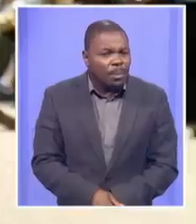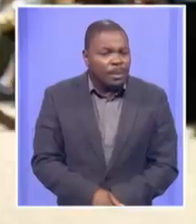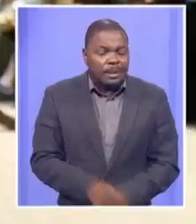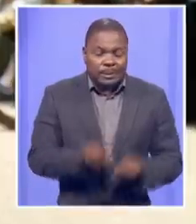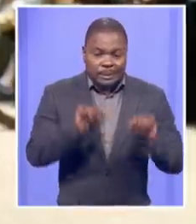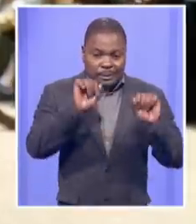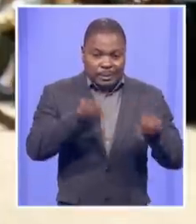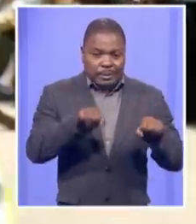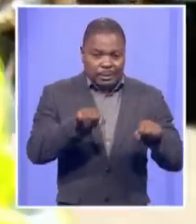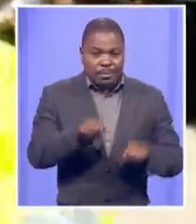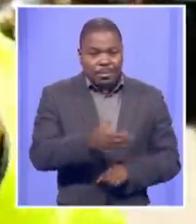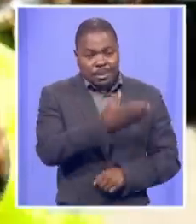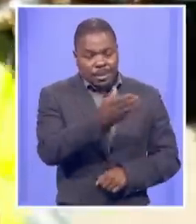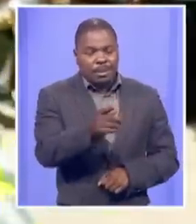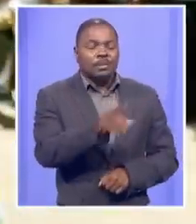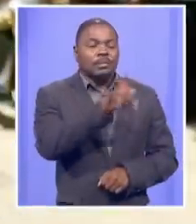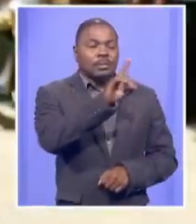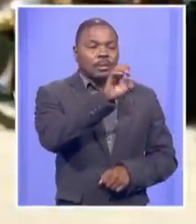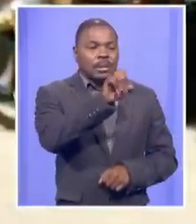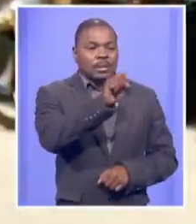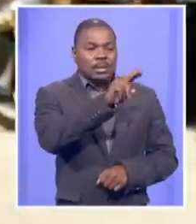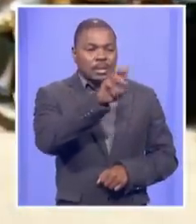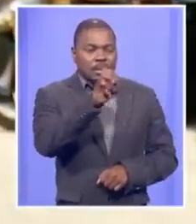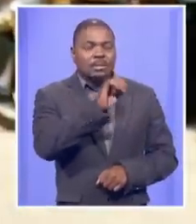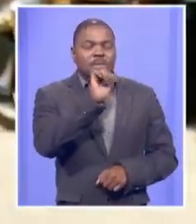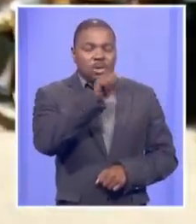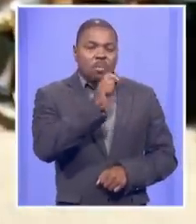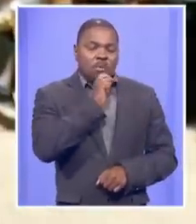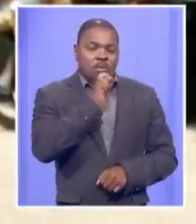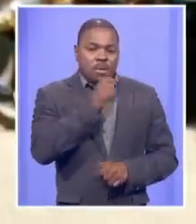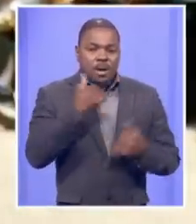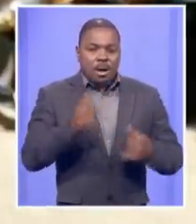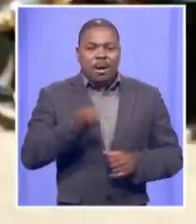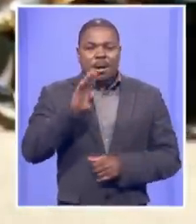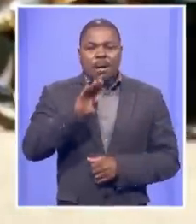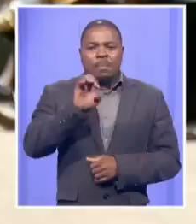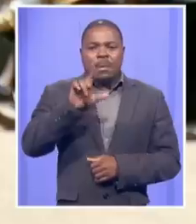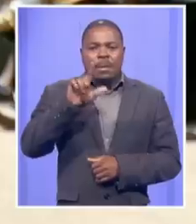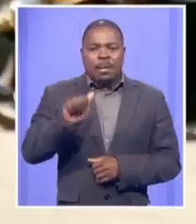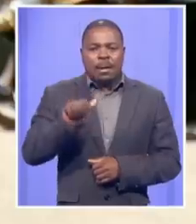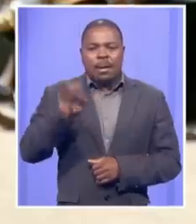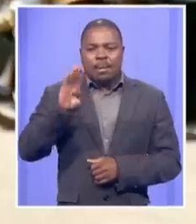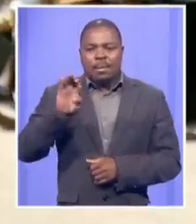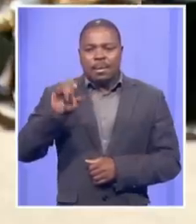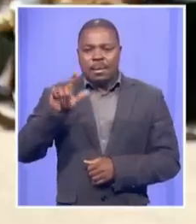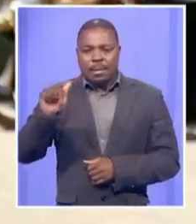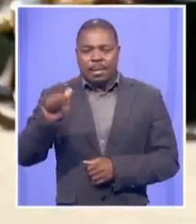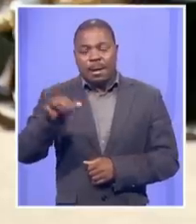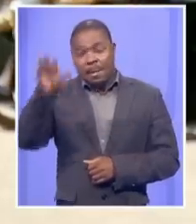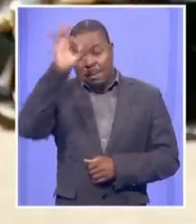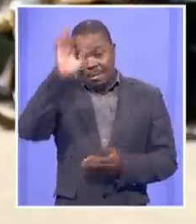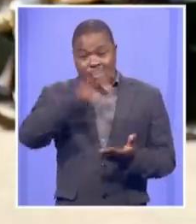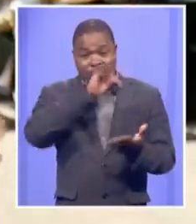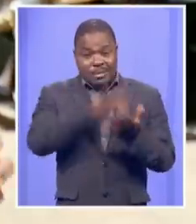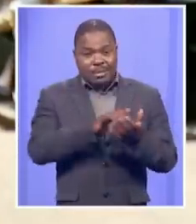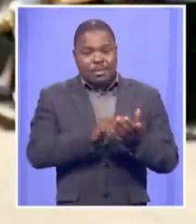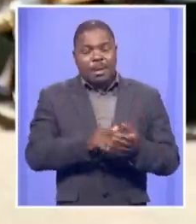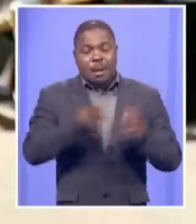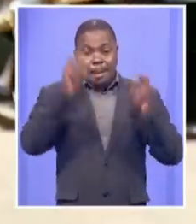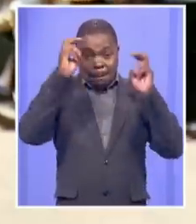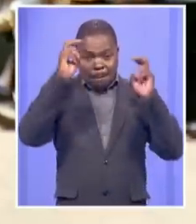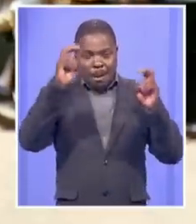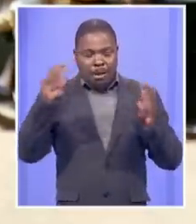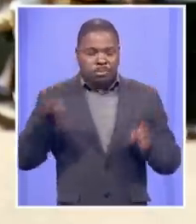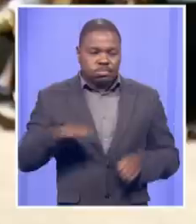Yes, good morning to you indeed, Desiree. We are actually now here at the Bilabila police station where the bus was taken